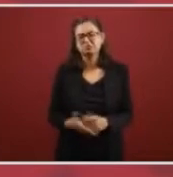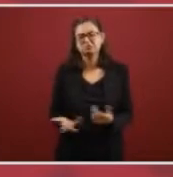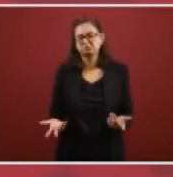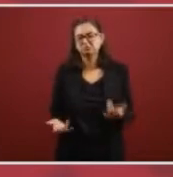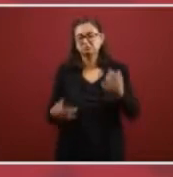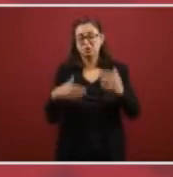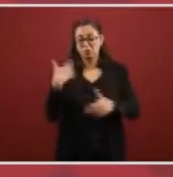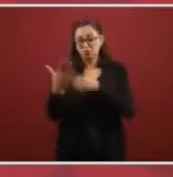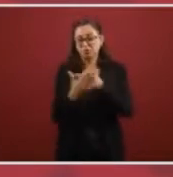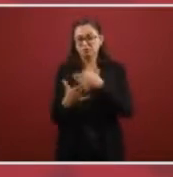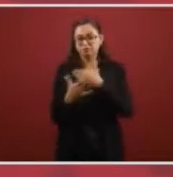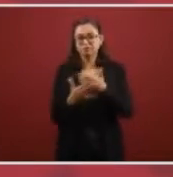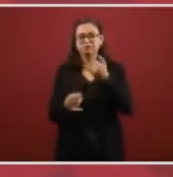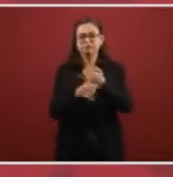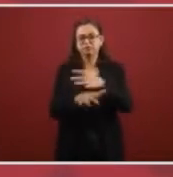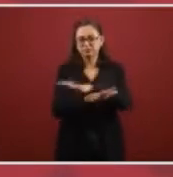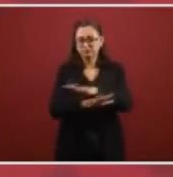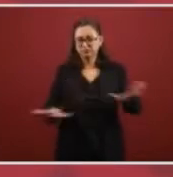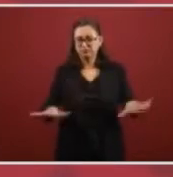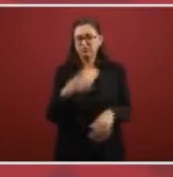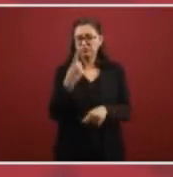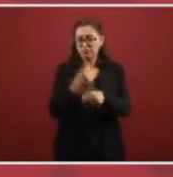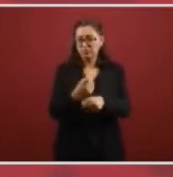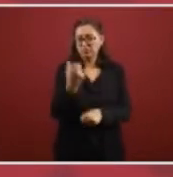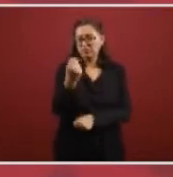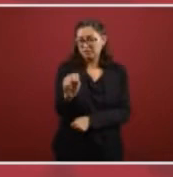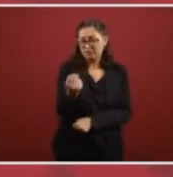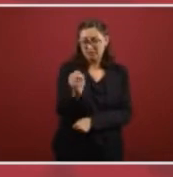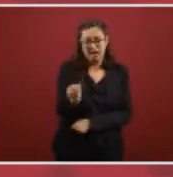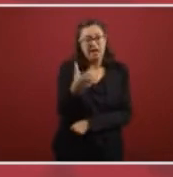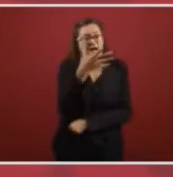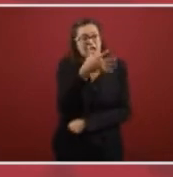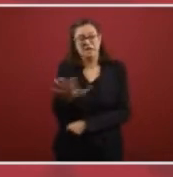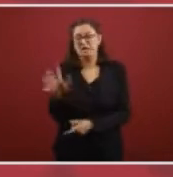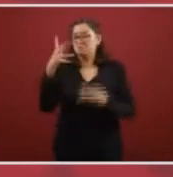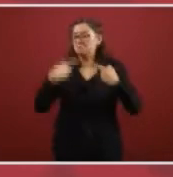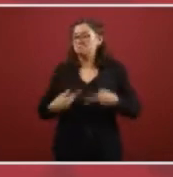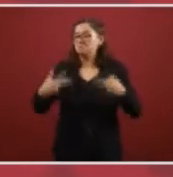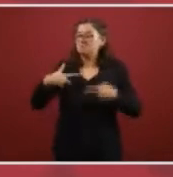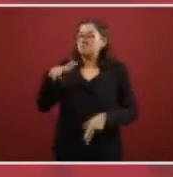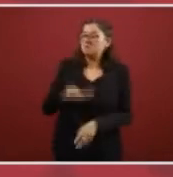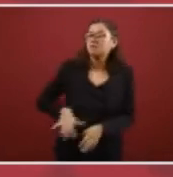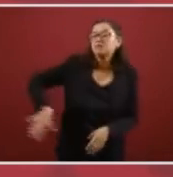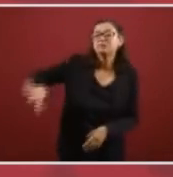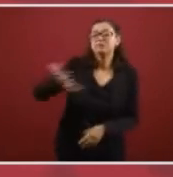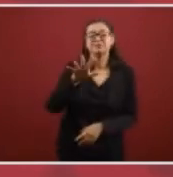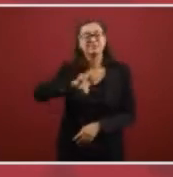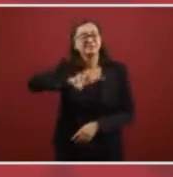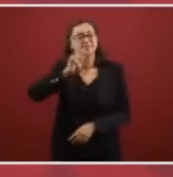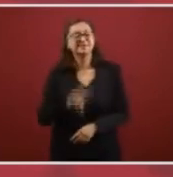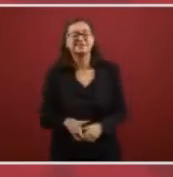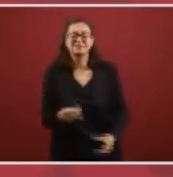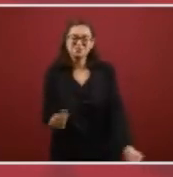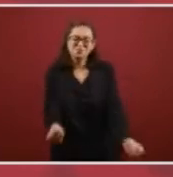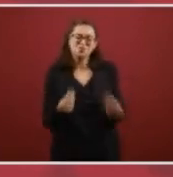ahead that in my that the people is are happy. They're very, very